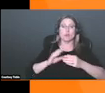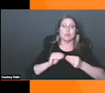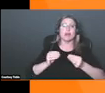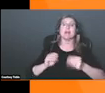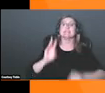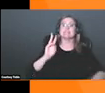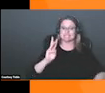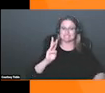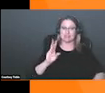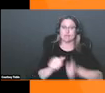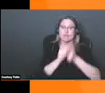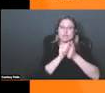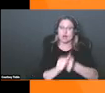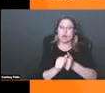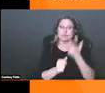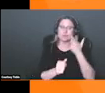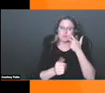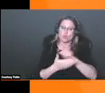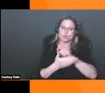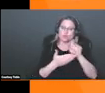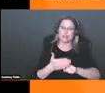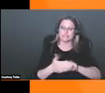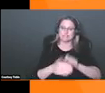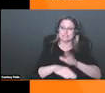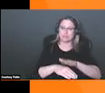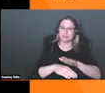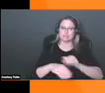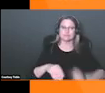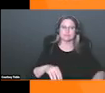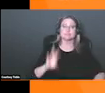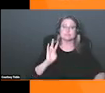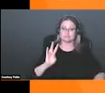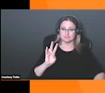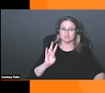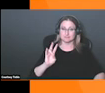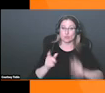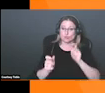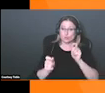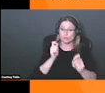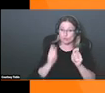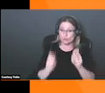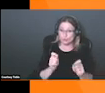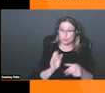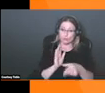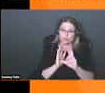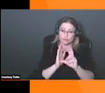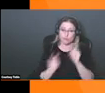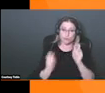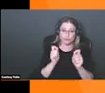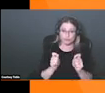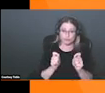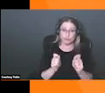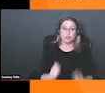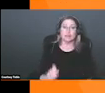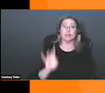tips. You want to constantly be reviewing and revising, and you want to think like a